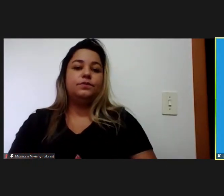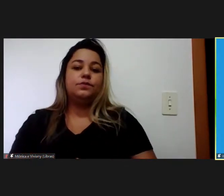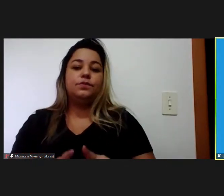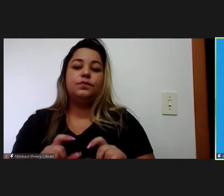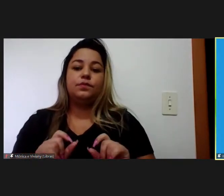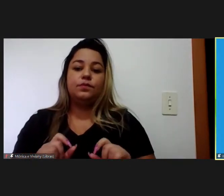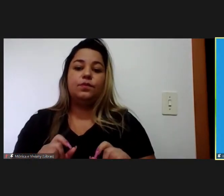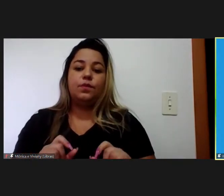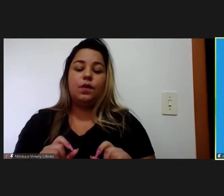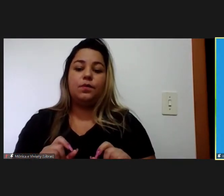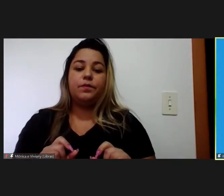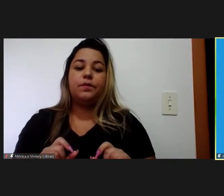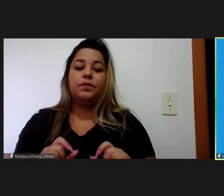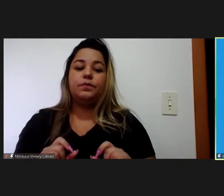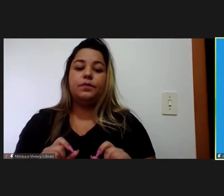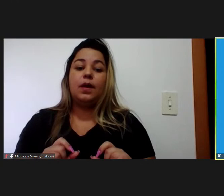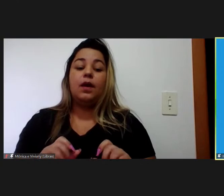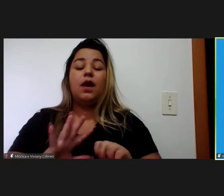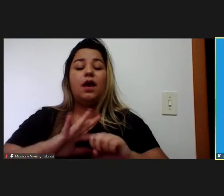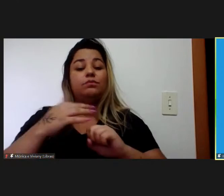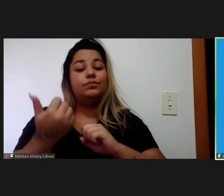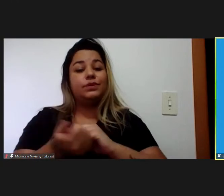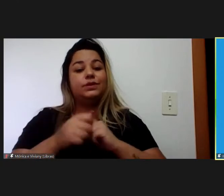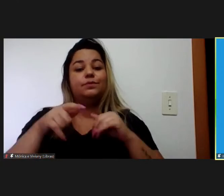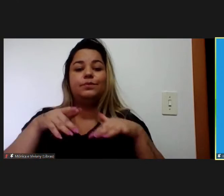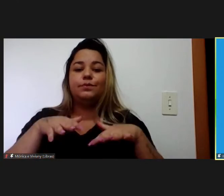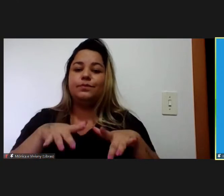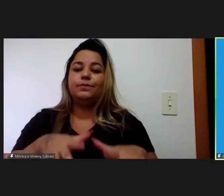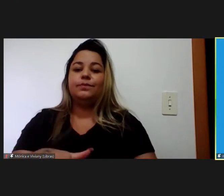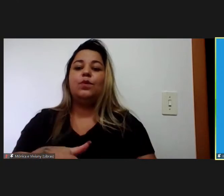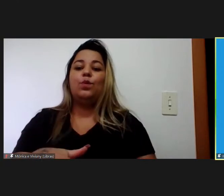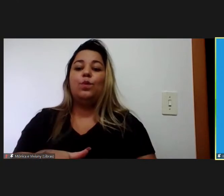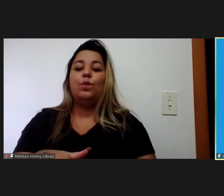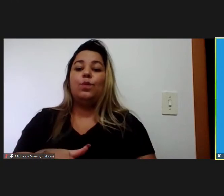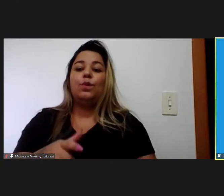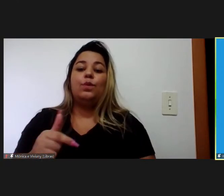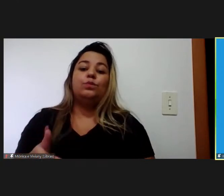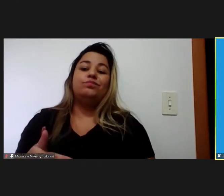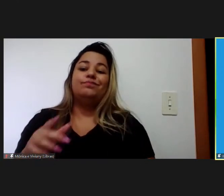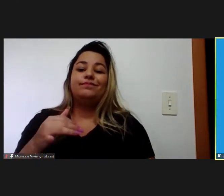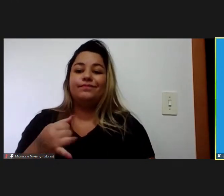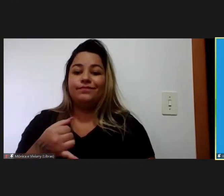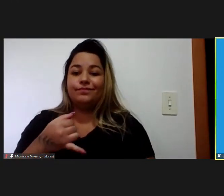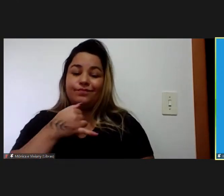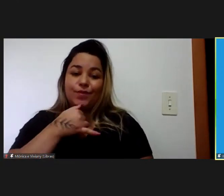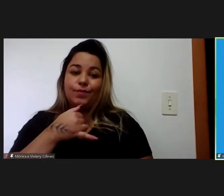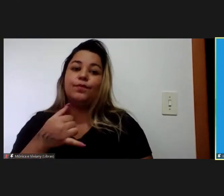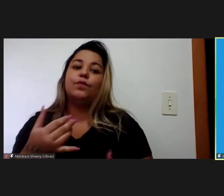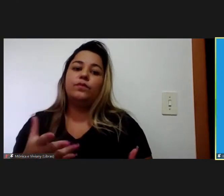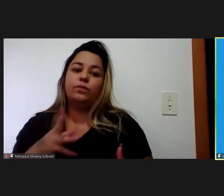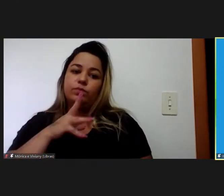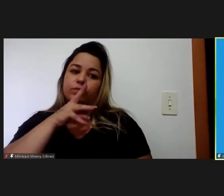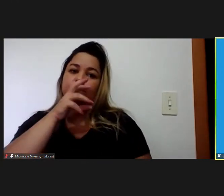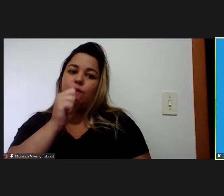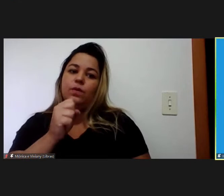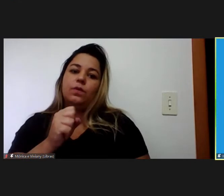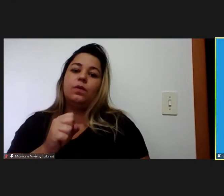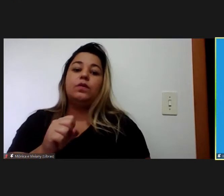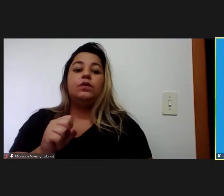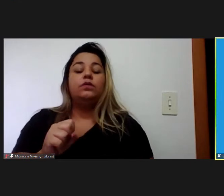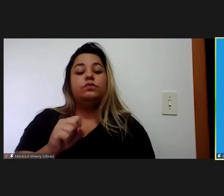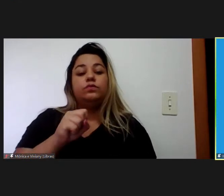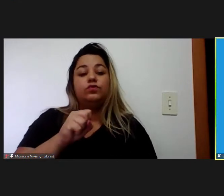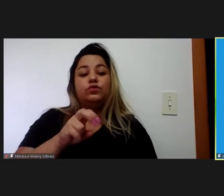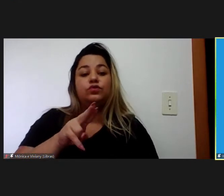empowerment of the society. The pandemic highlighted how this is very important to be